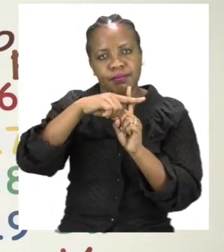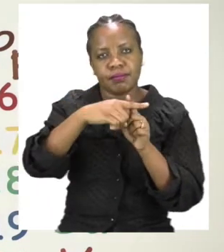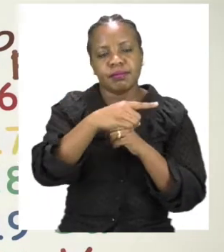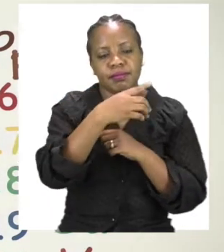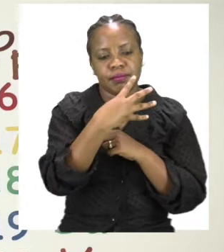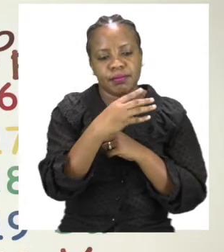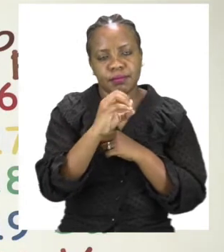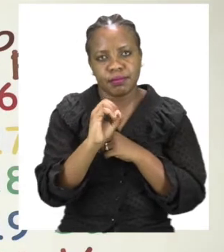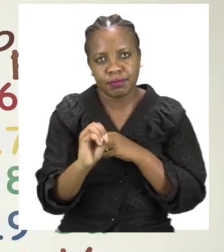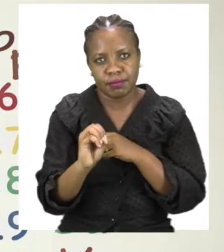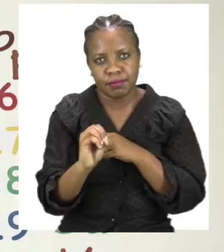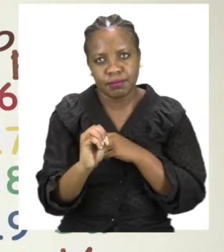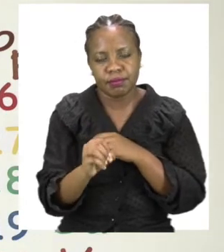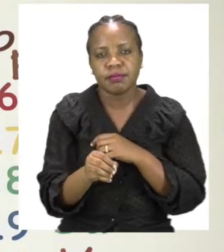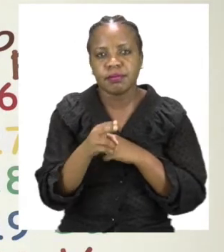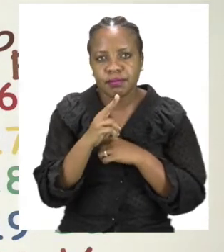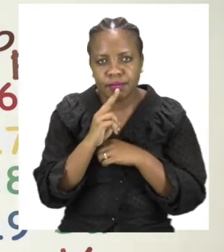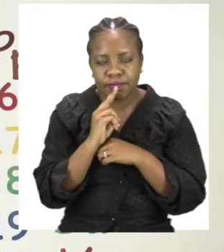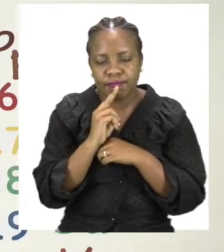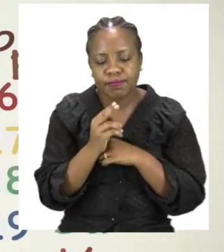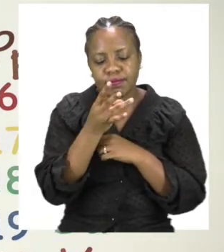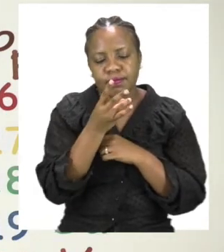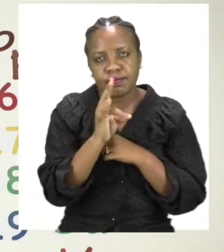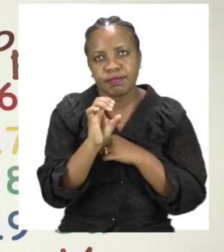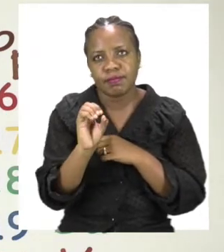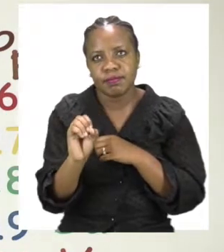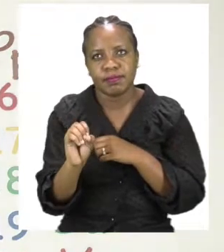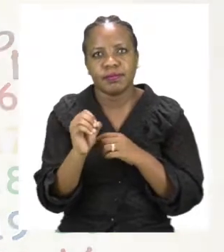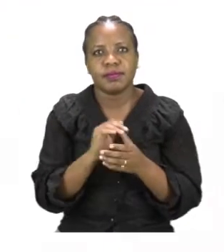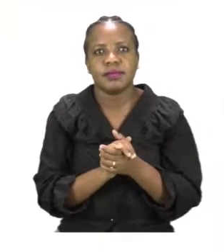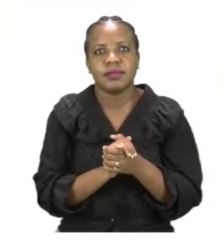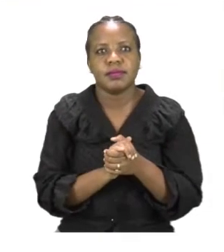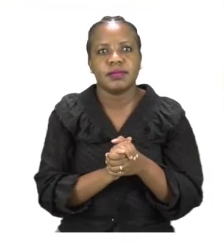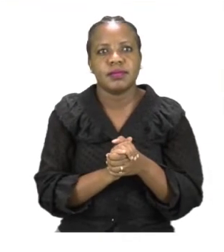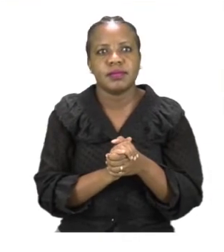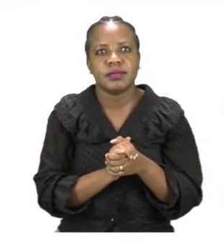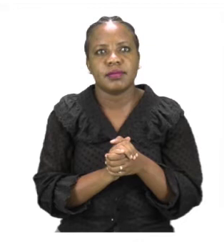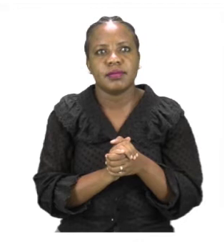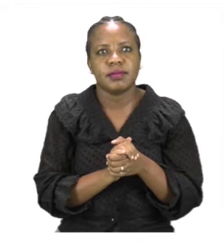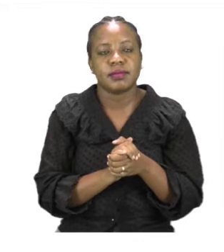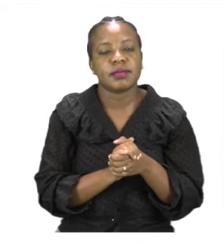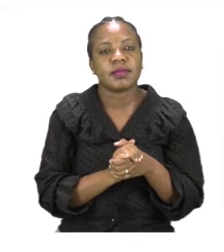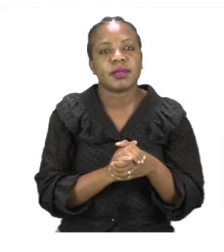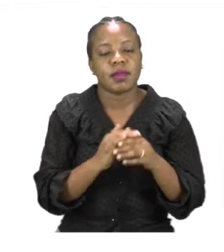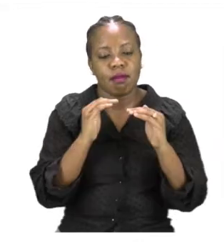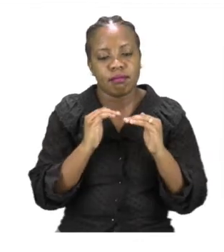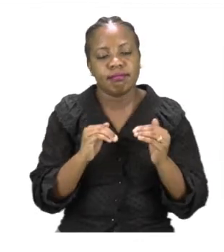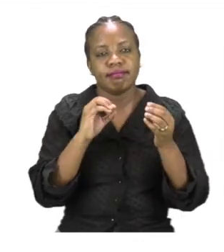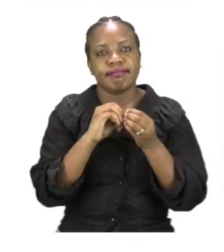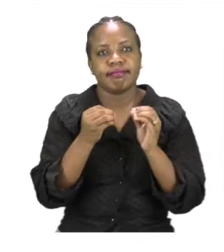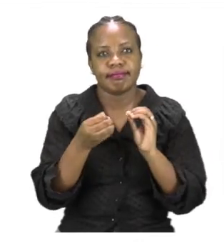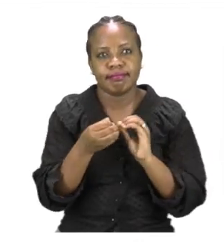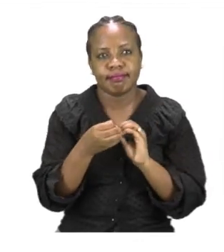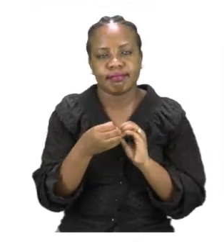equals 70. Let's now move on to number 3. Now